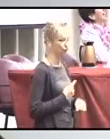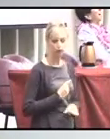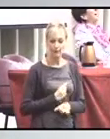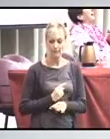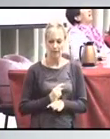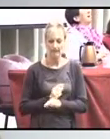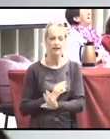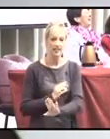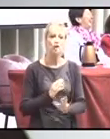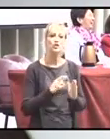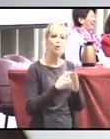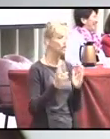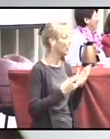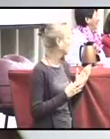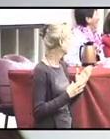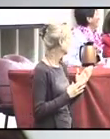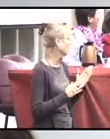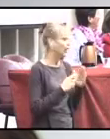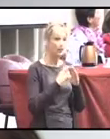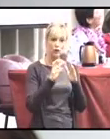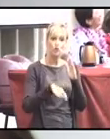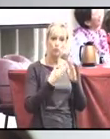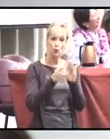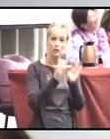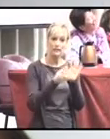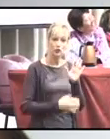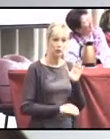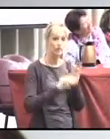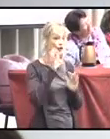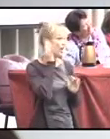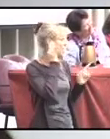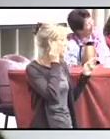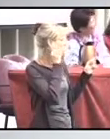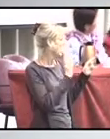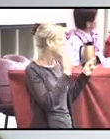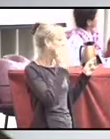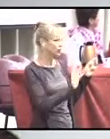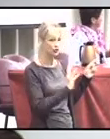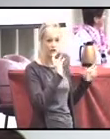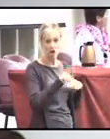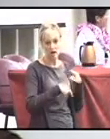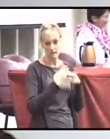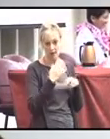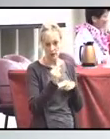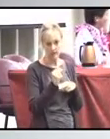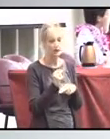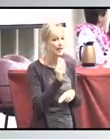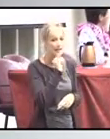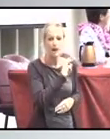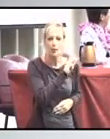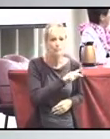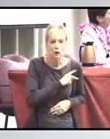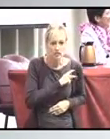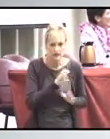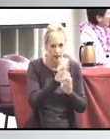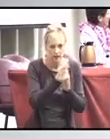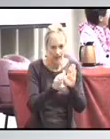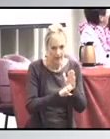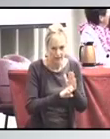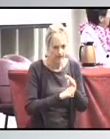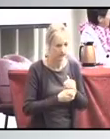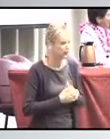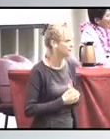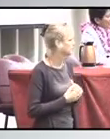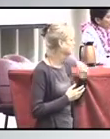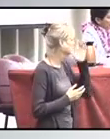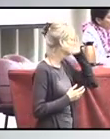there's actually a role there's a role of the interpreter, and Jan is going to be talking about that. So it's not personal ethics. Yeah, thank you.